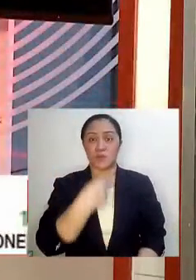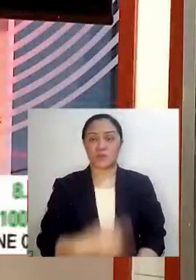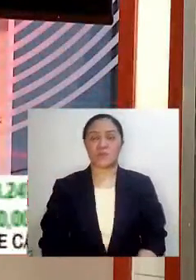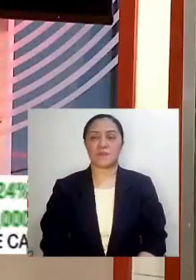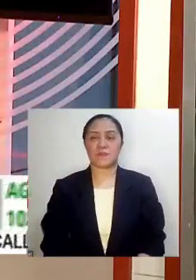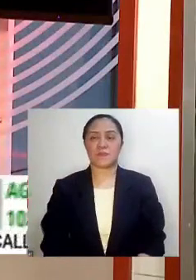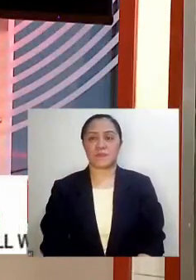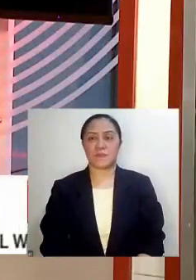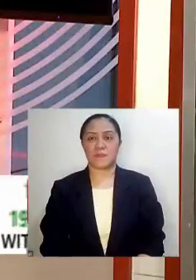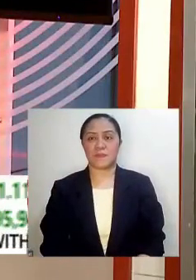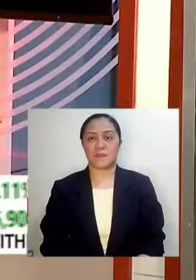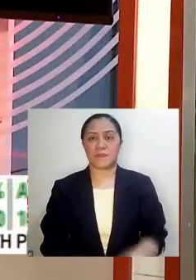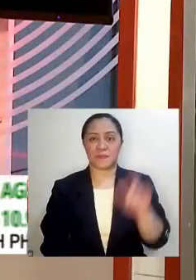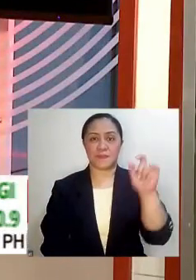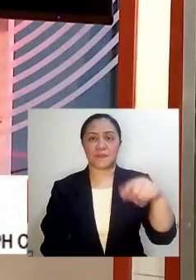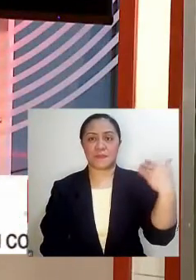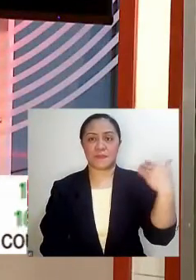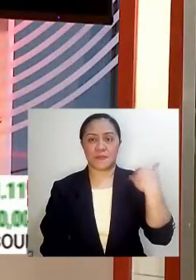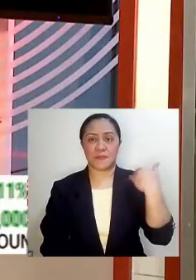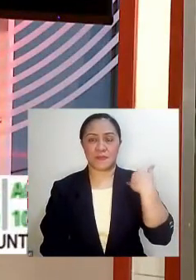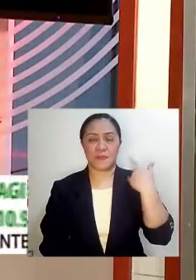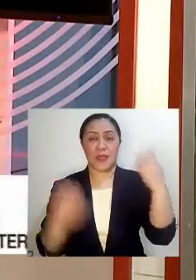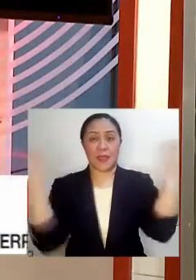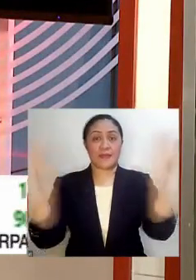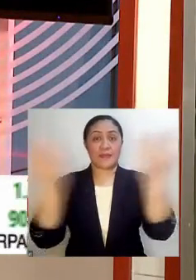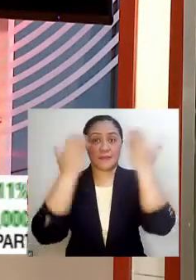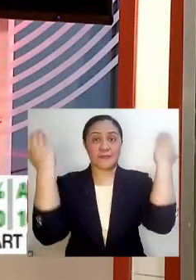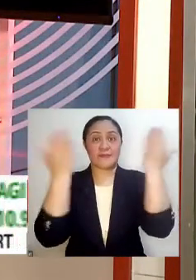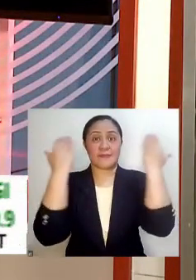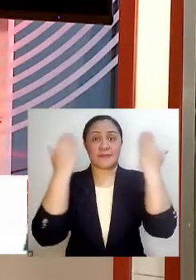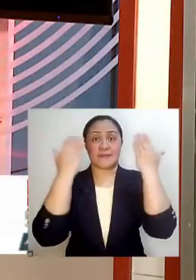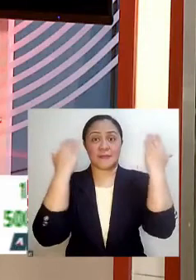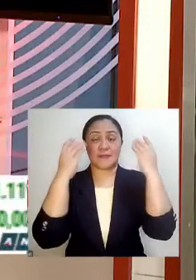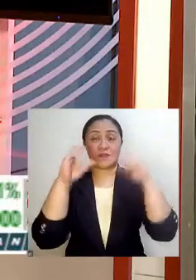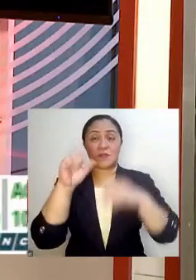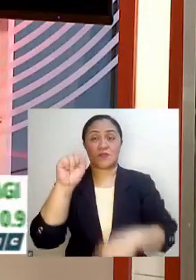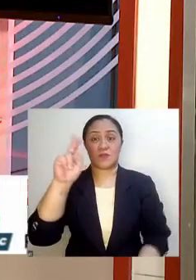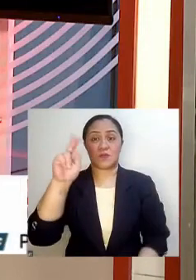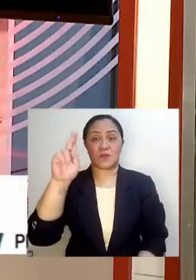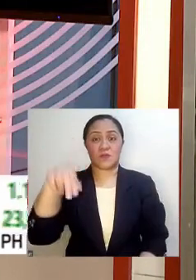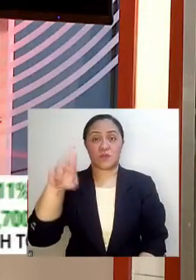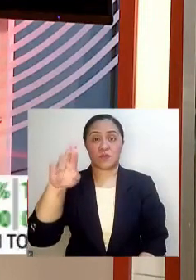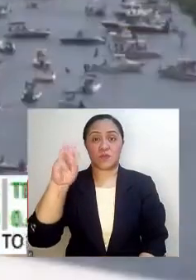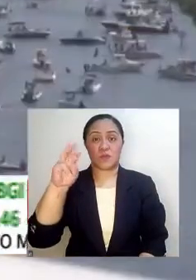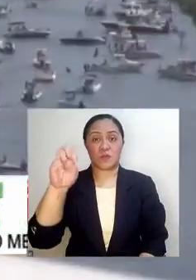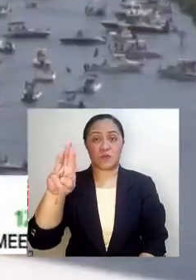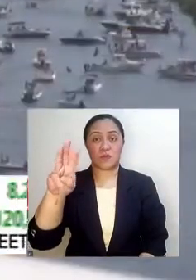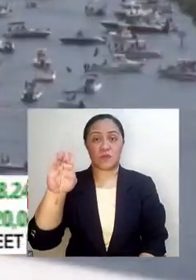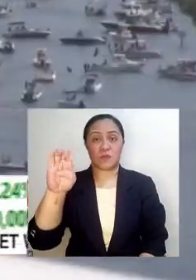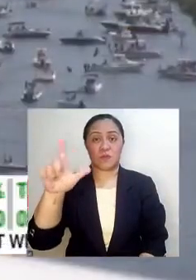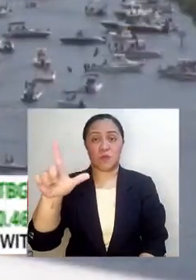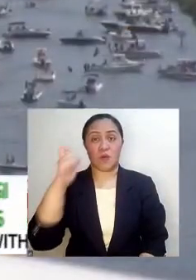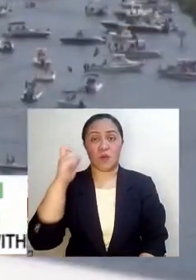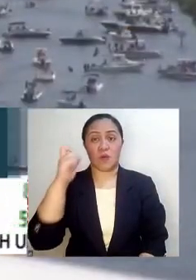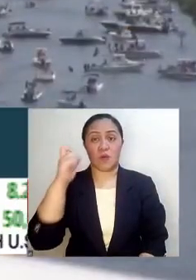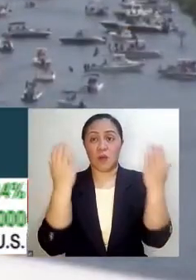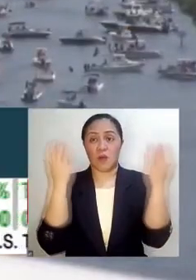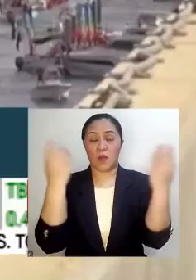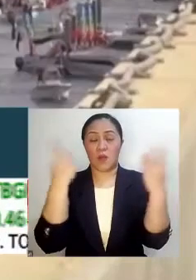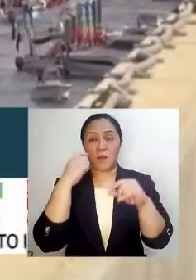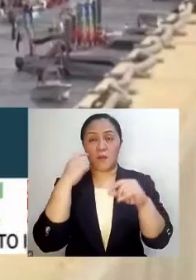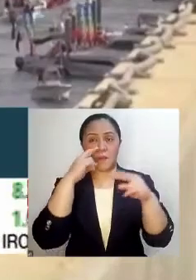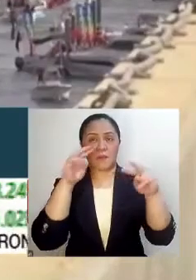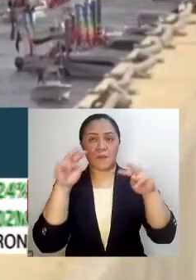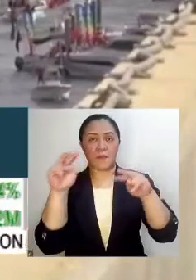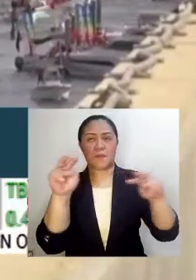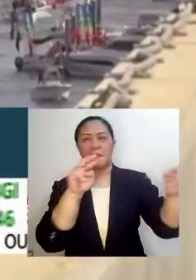The Tampa Bay Buccaneers celebrate their Super Bowl win with a parade along the Hillsborough River. Several viewing areas were set up throughout the